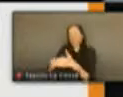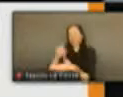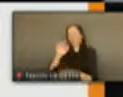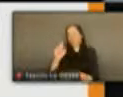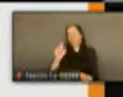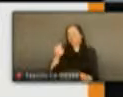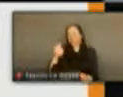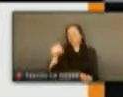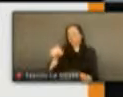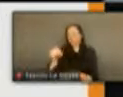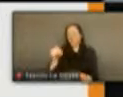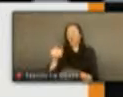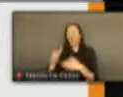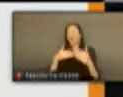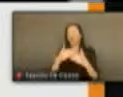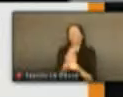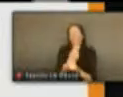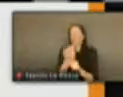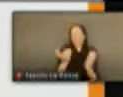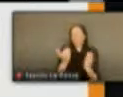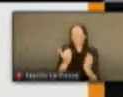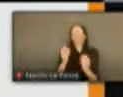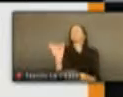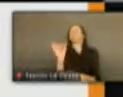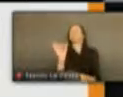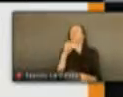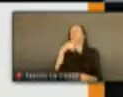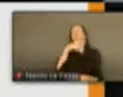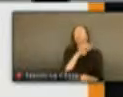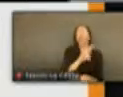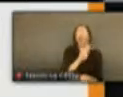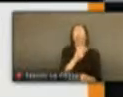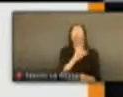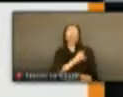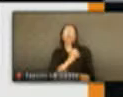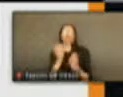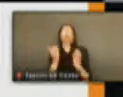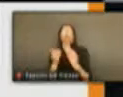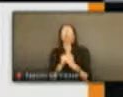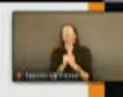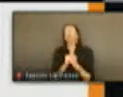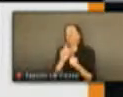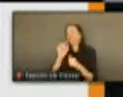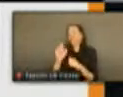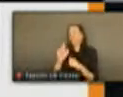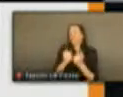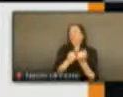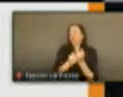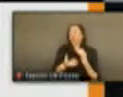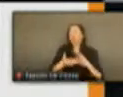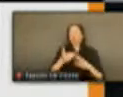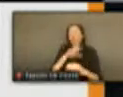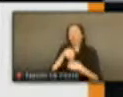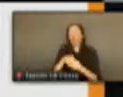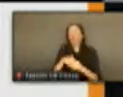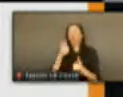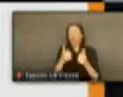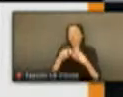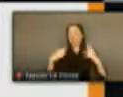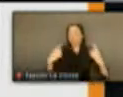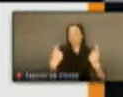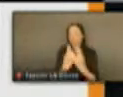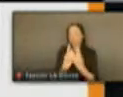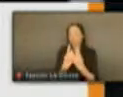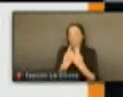and police services. Tax supported operations include the following jurisdictions.